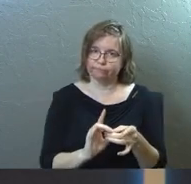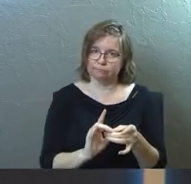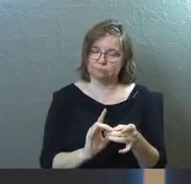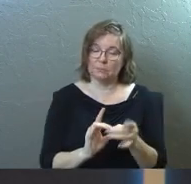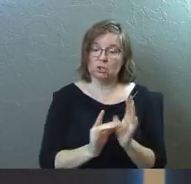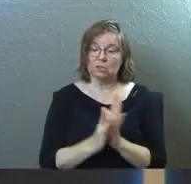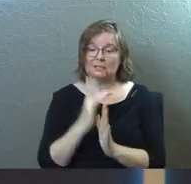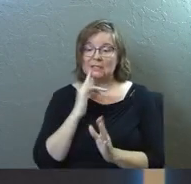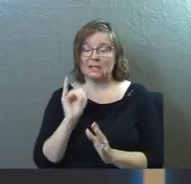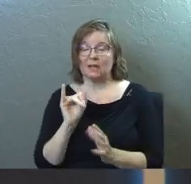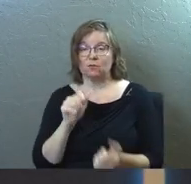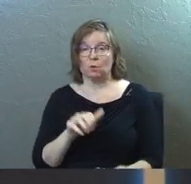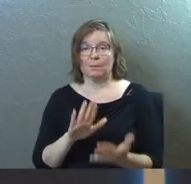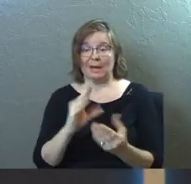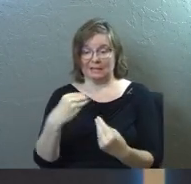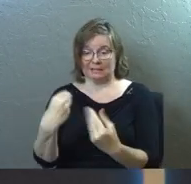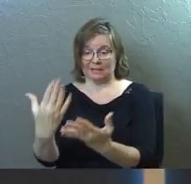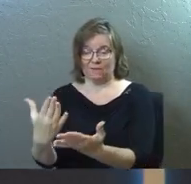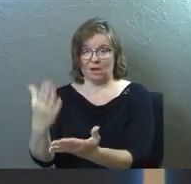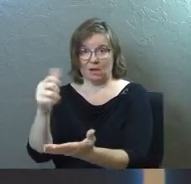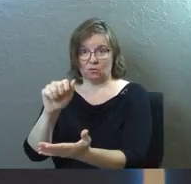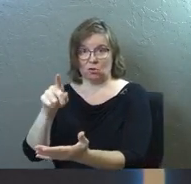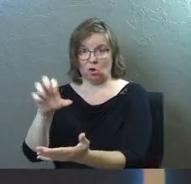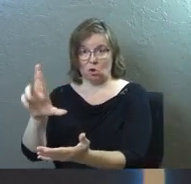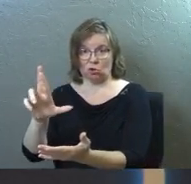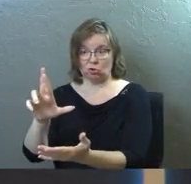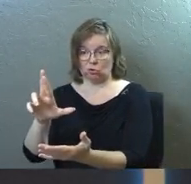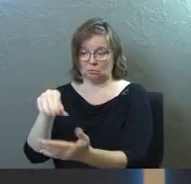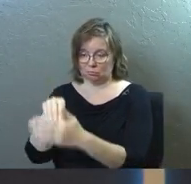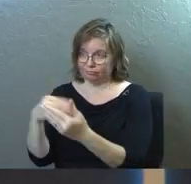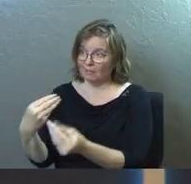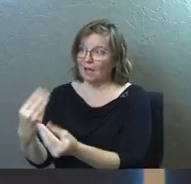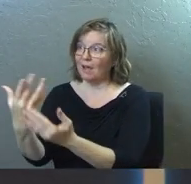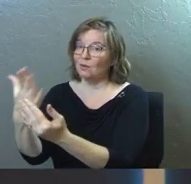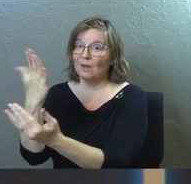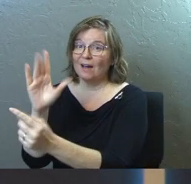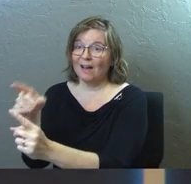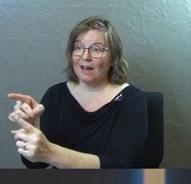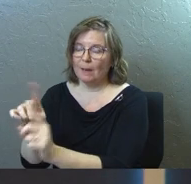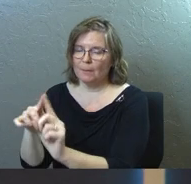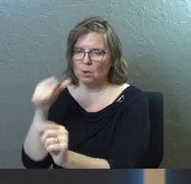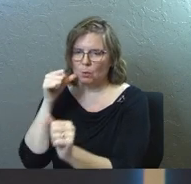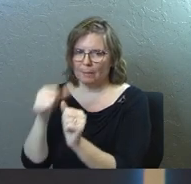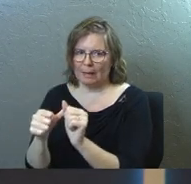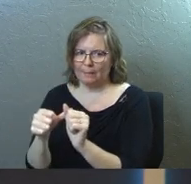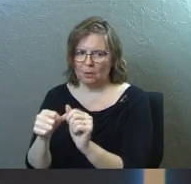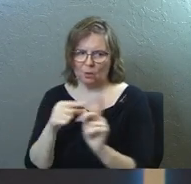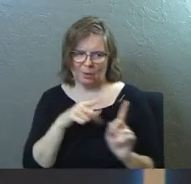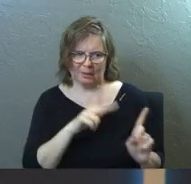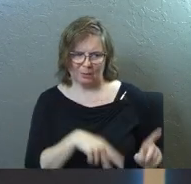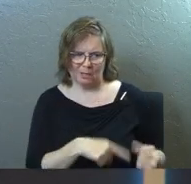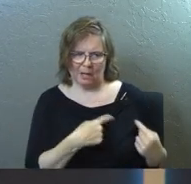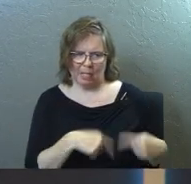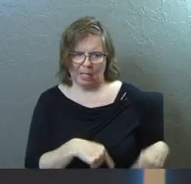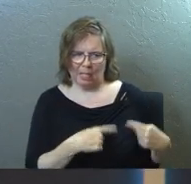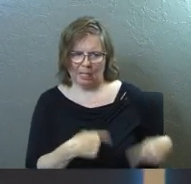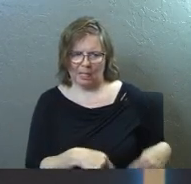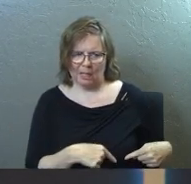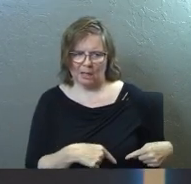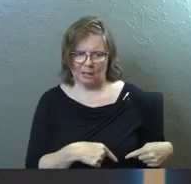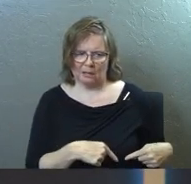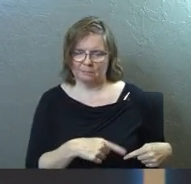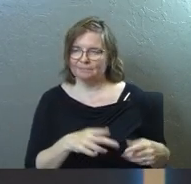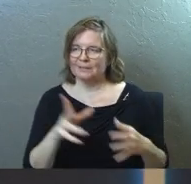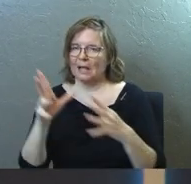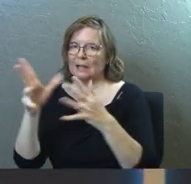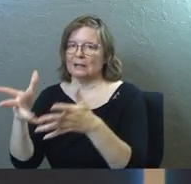this. He says, if you are presenting a sacrifice at the altar in the temple and you suddenly remember that someone has something against you, leave your sacrifice